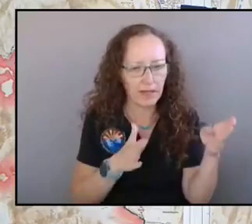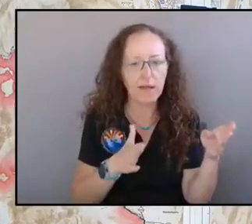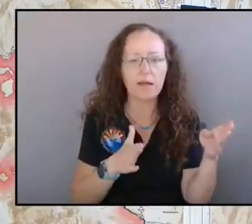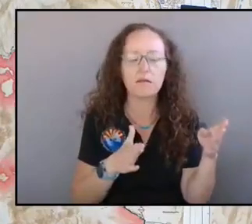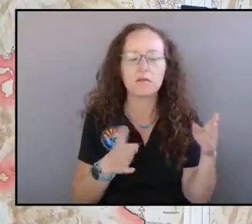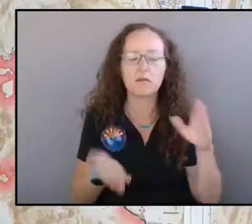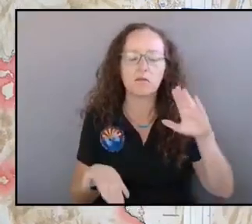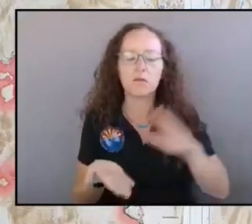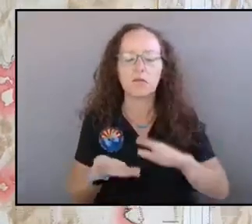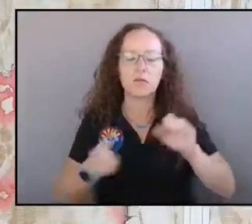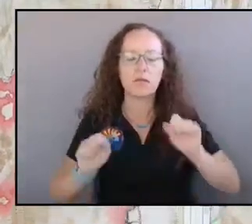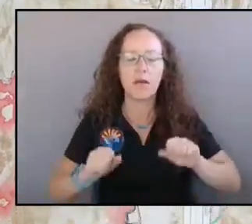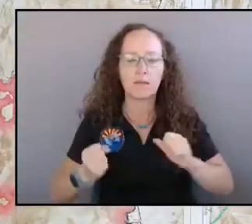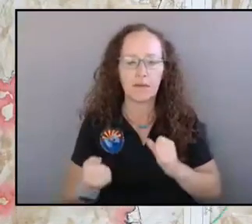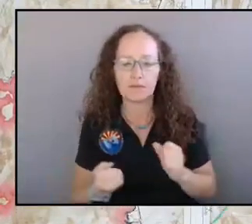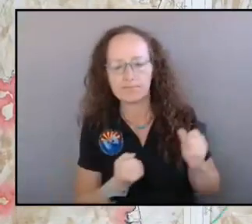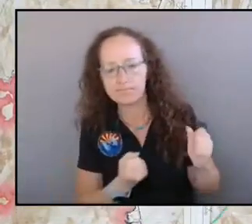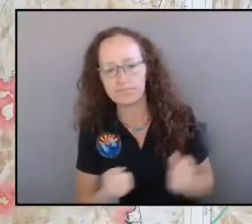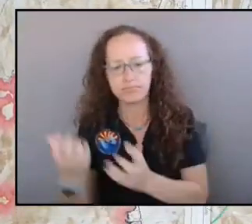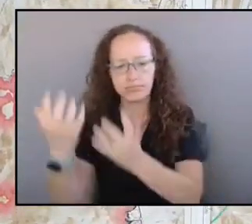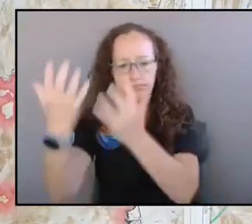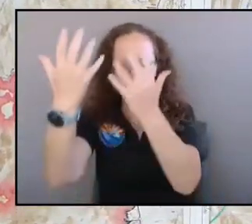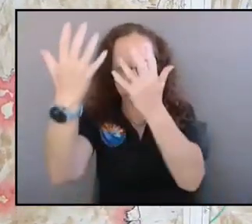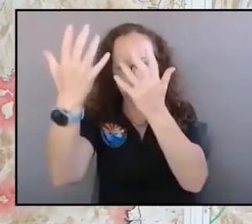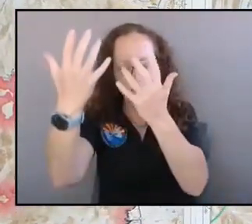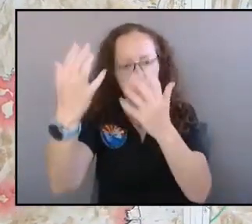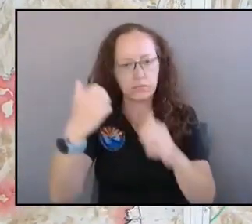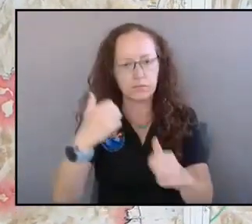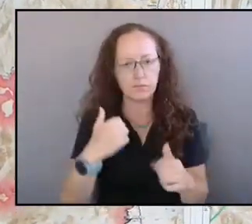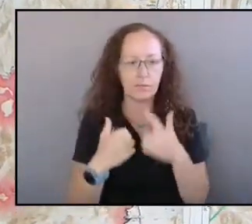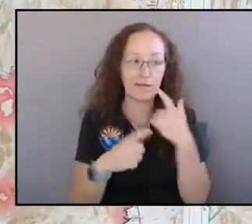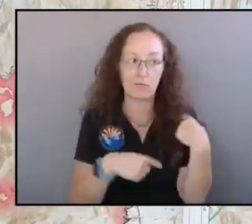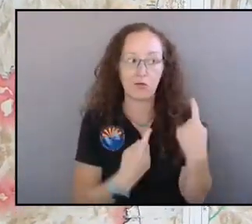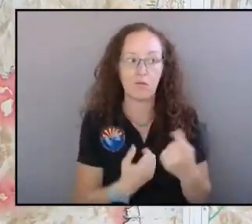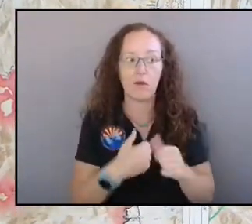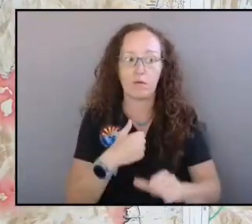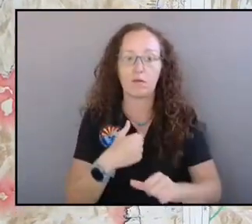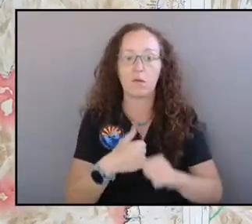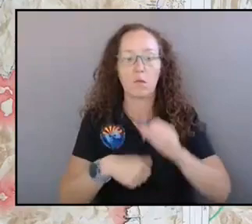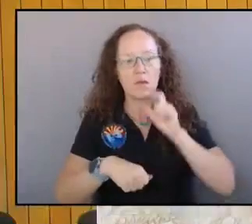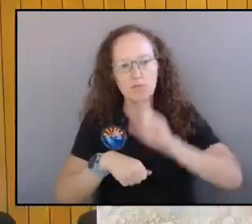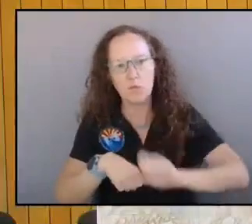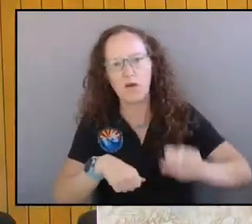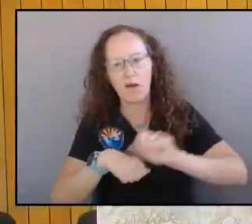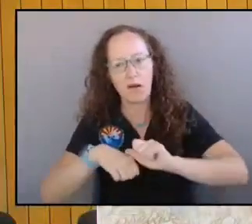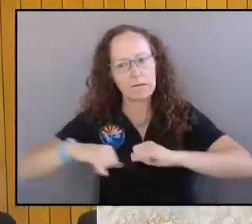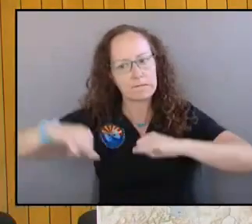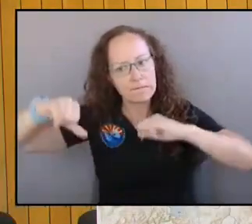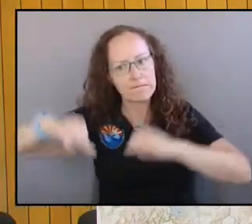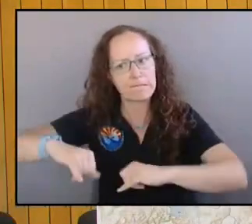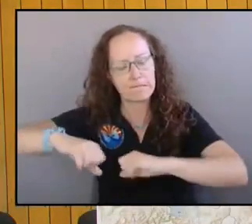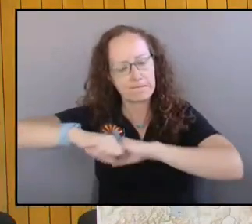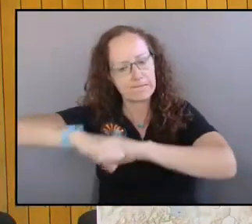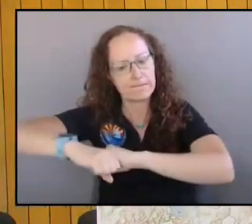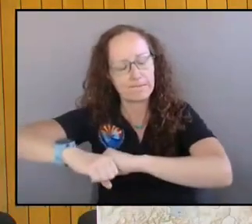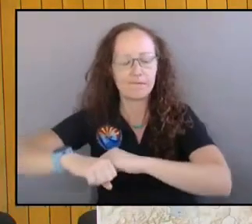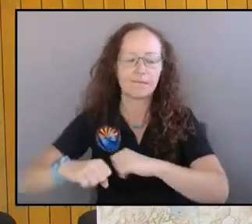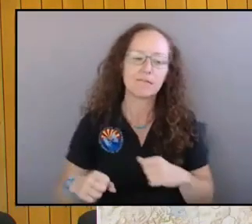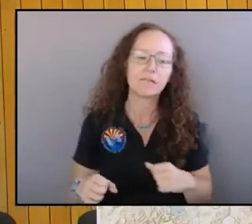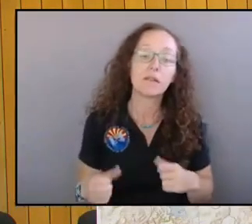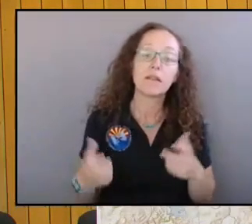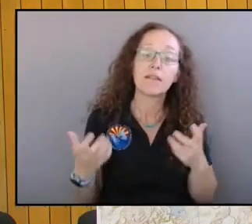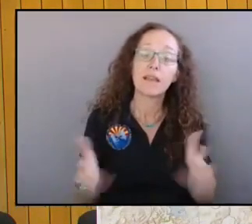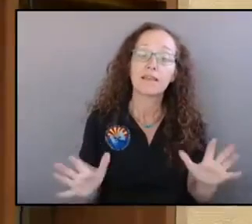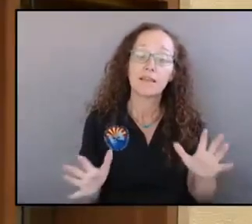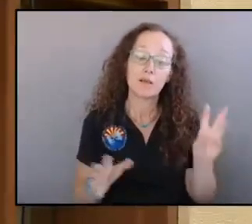to come up and threaten everything that we've worked hard to keep it out of. And with that, will be the end of the West Zone operational